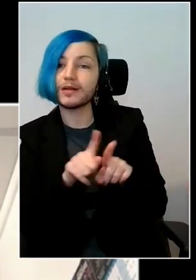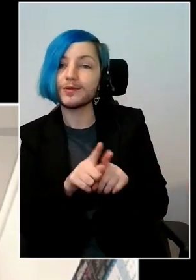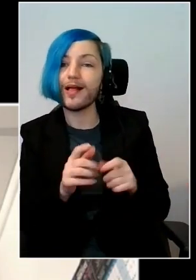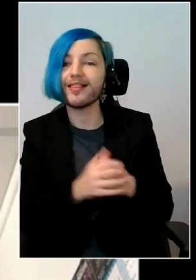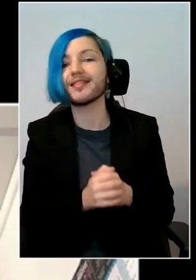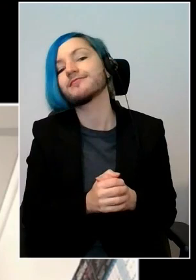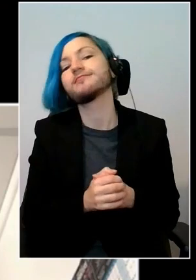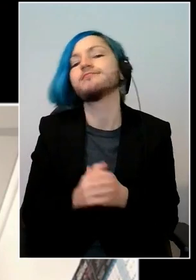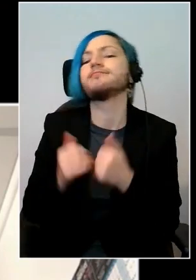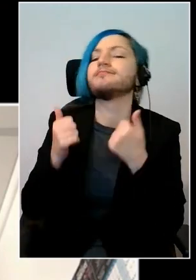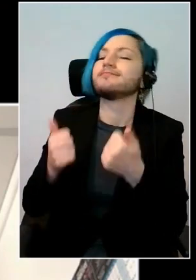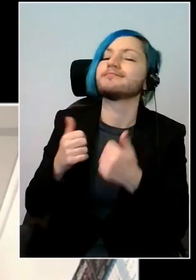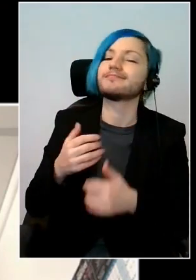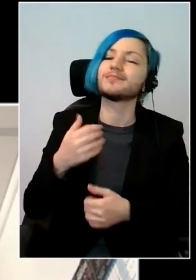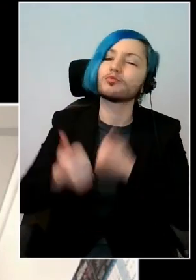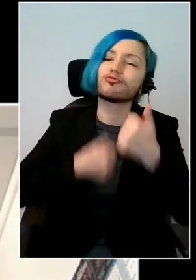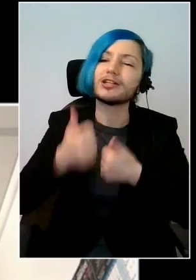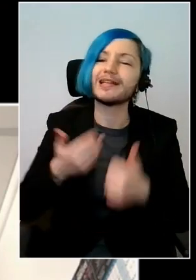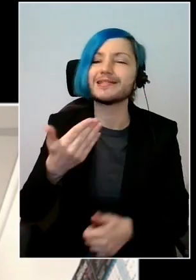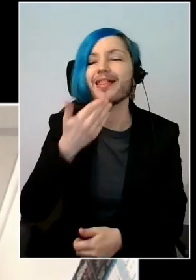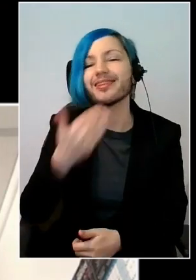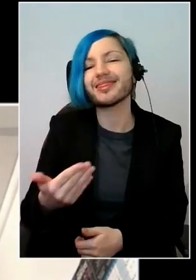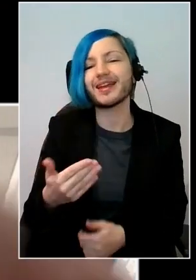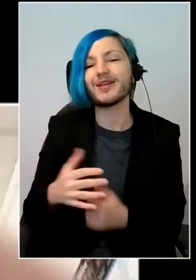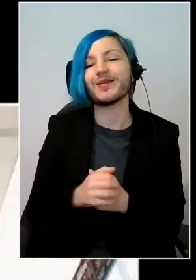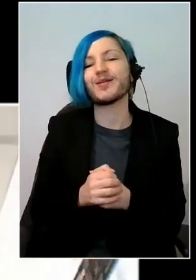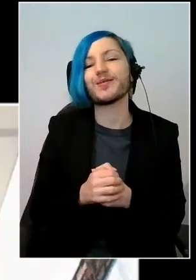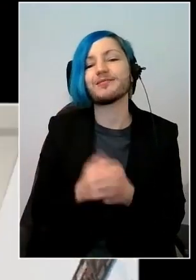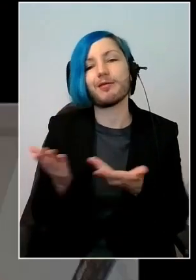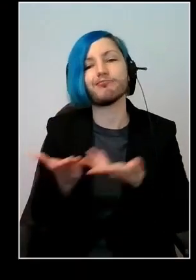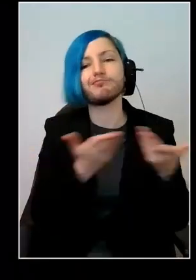you. And back to you now, Rob.